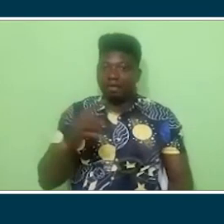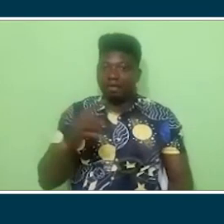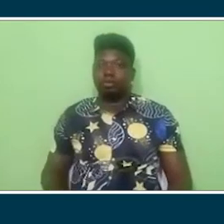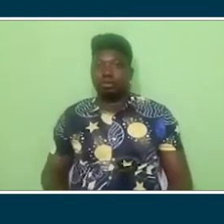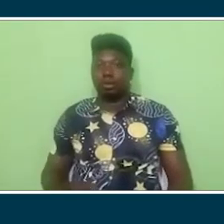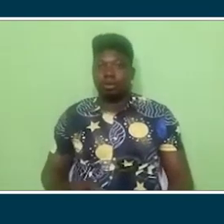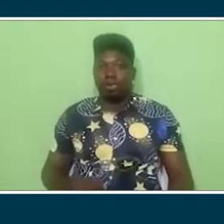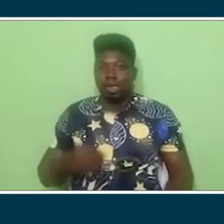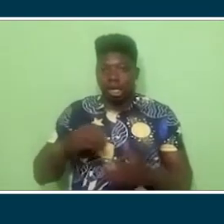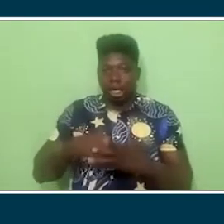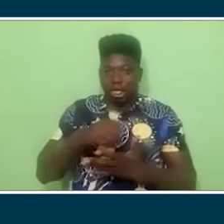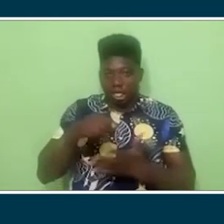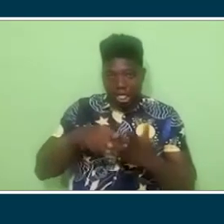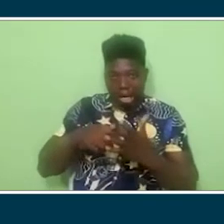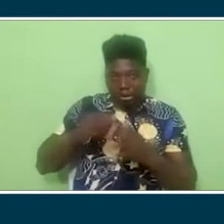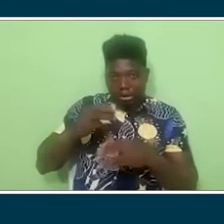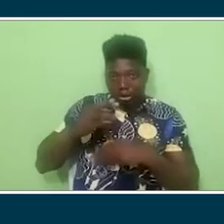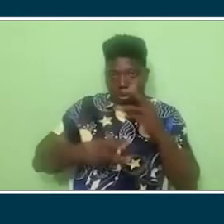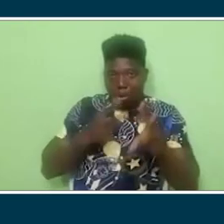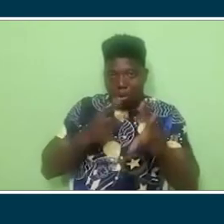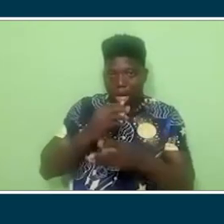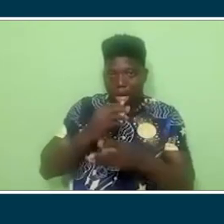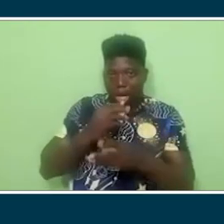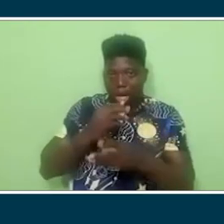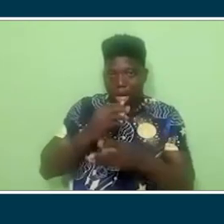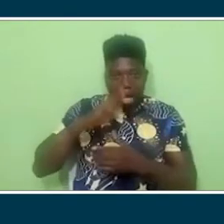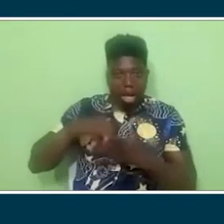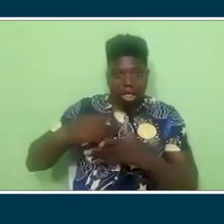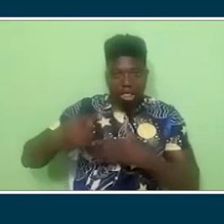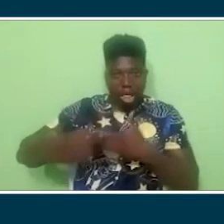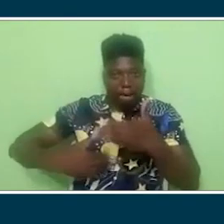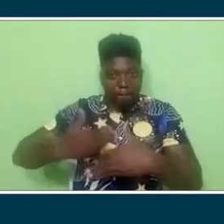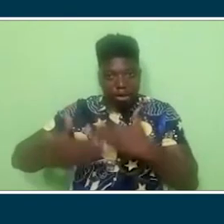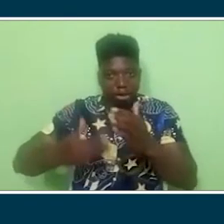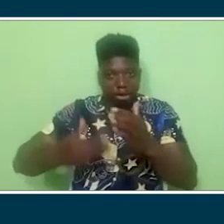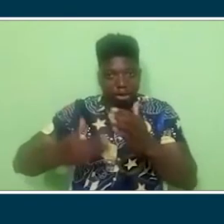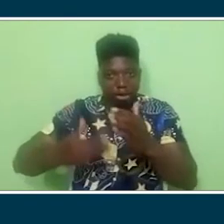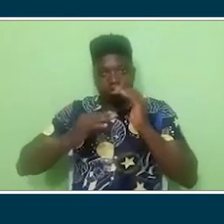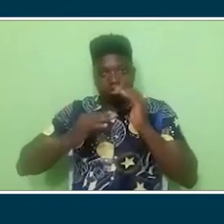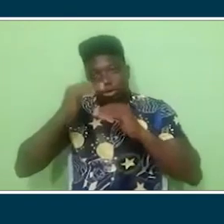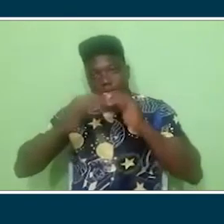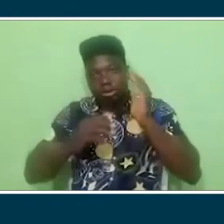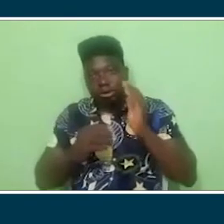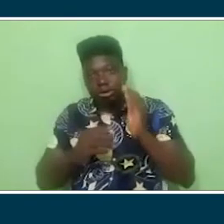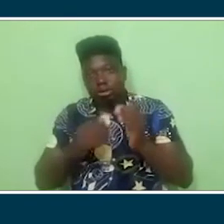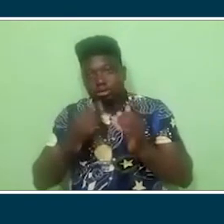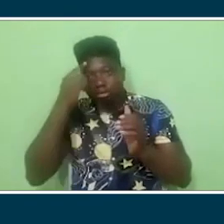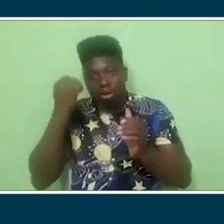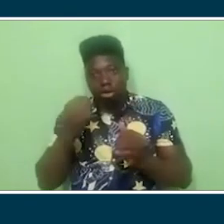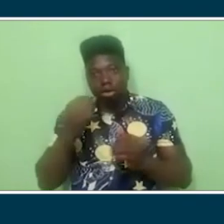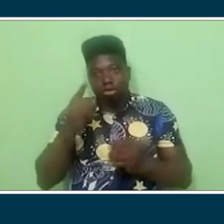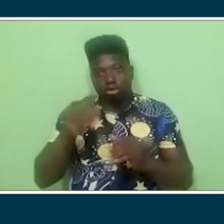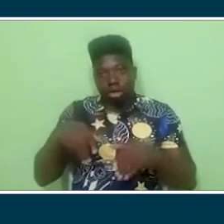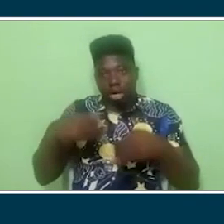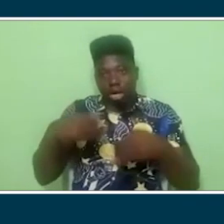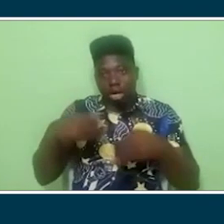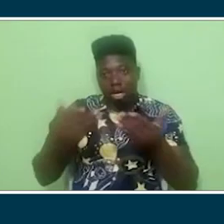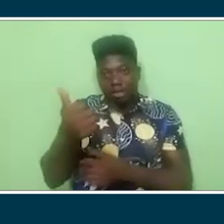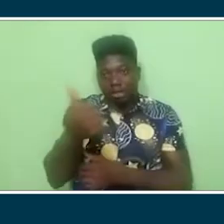In this world that you are in the process of building, because you give